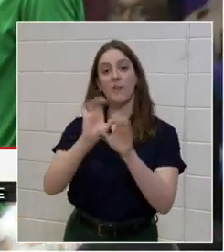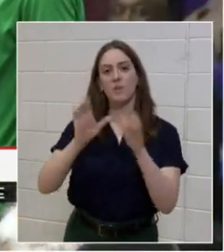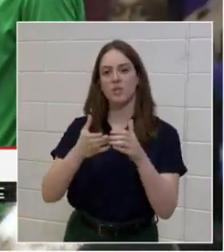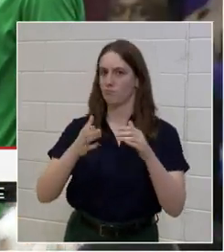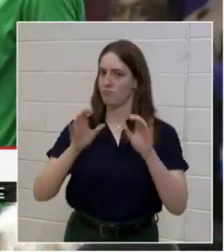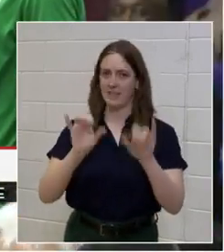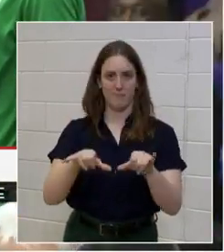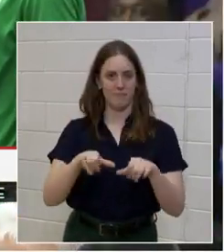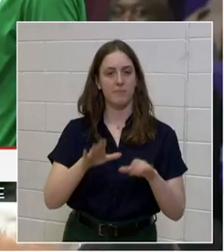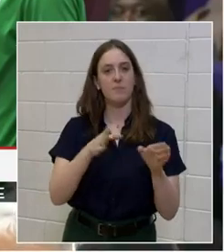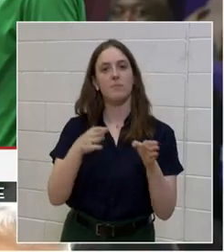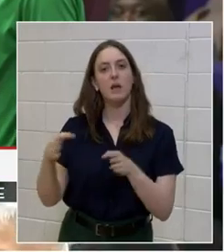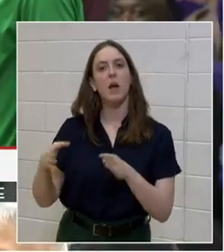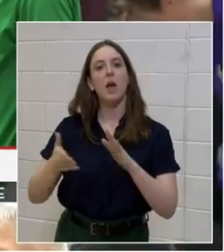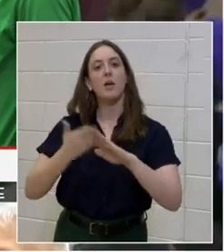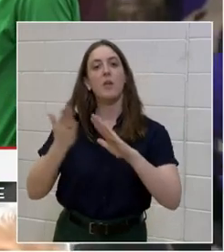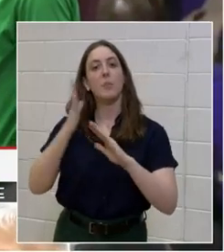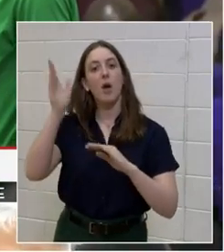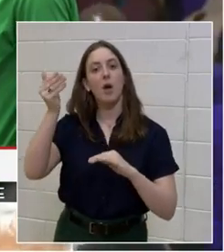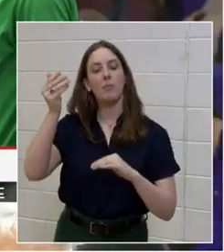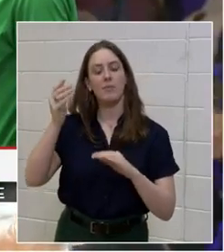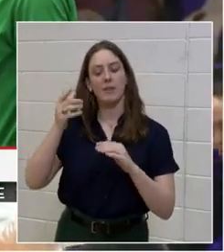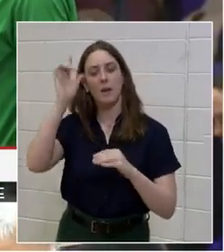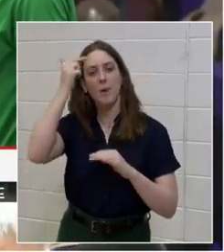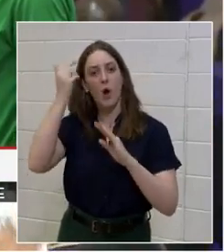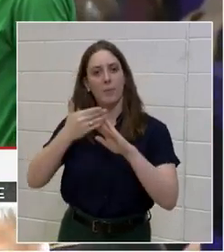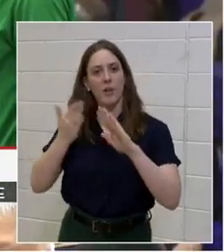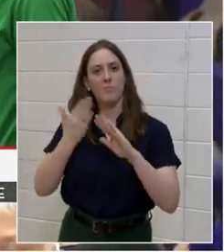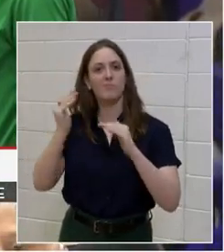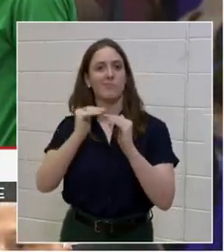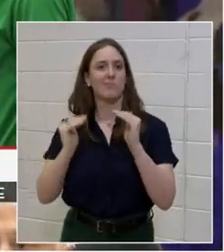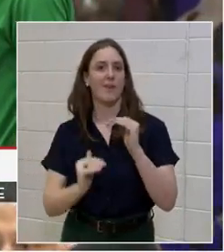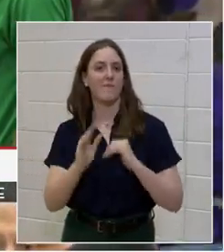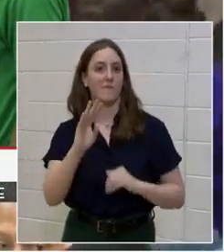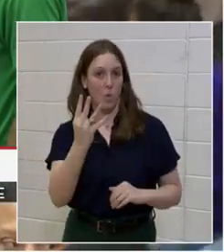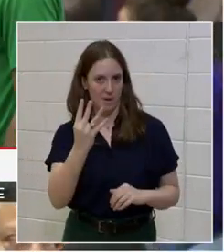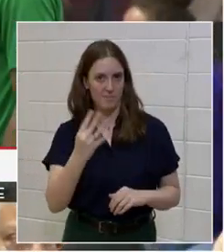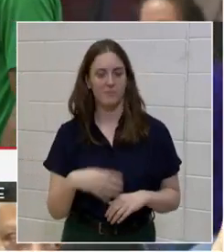same. Government operations took down to 4. Housing and economic